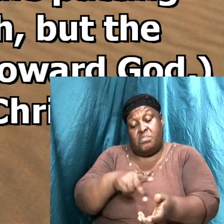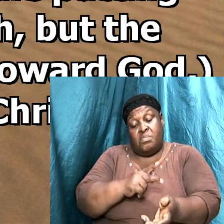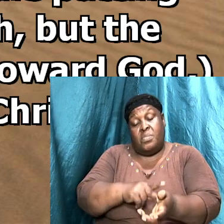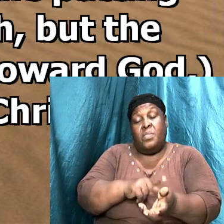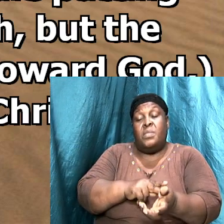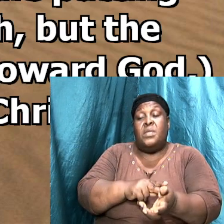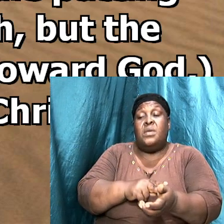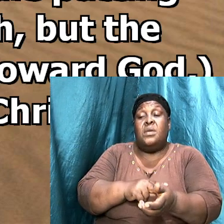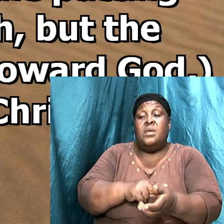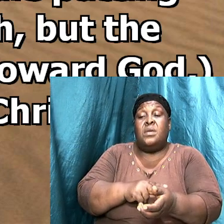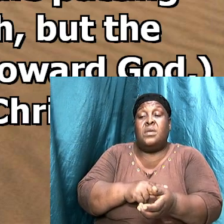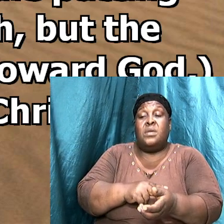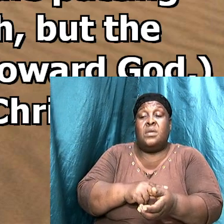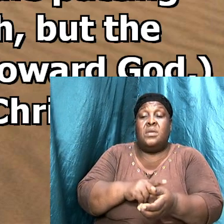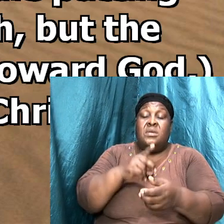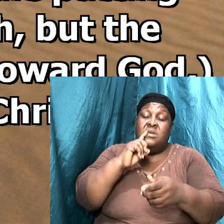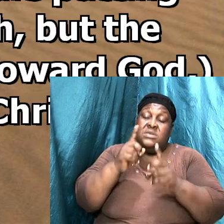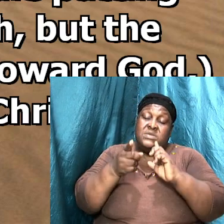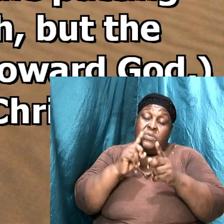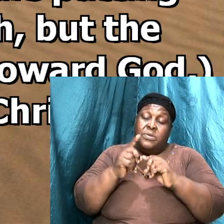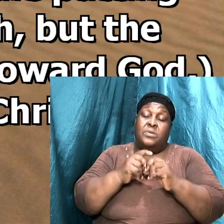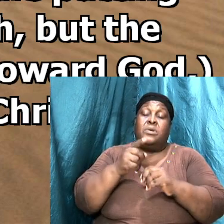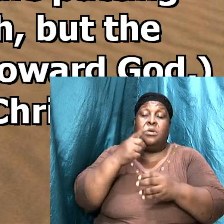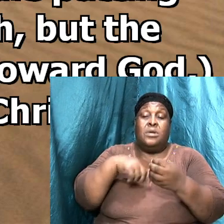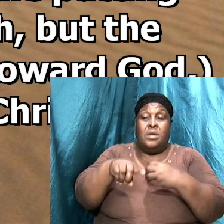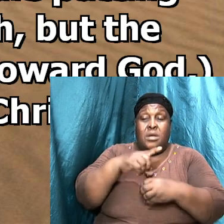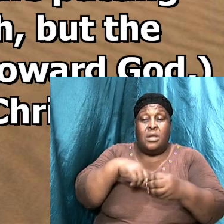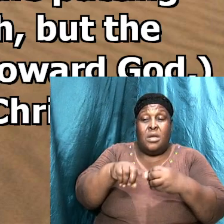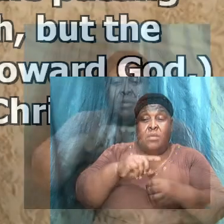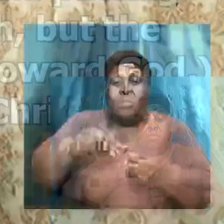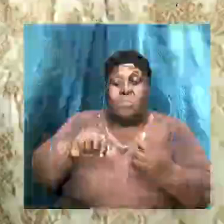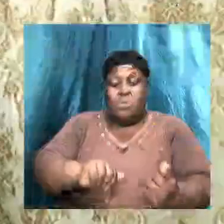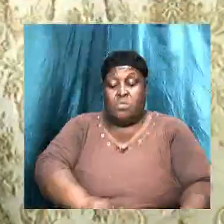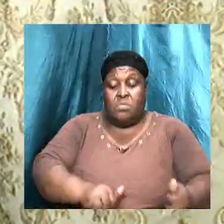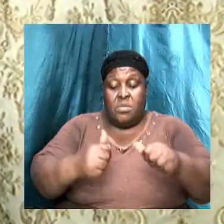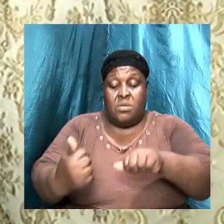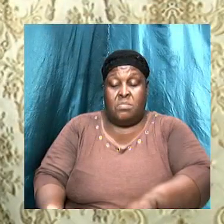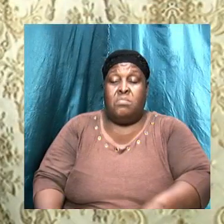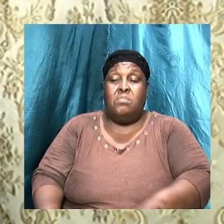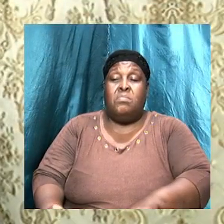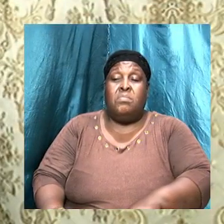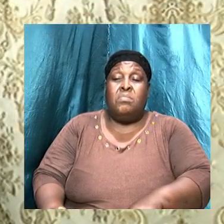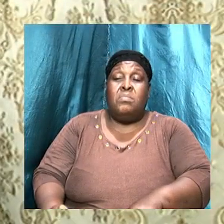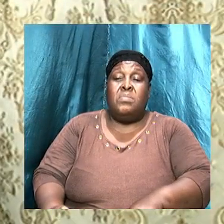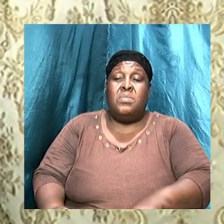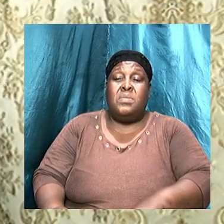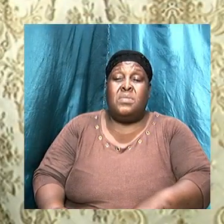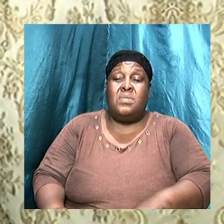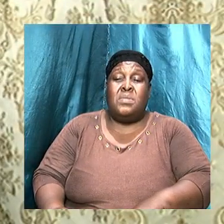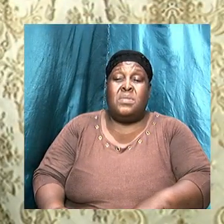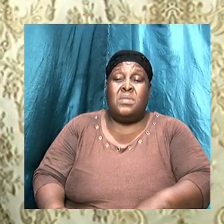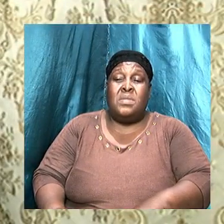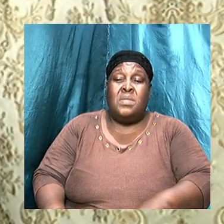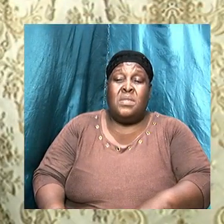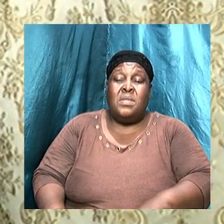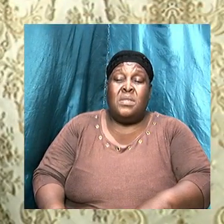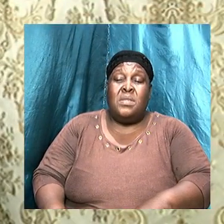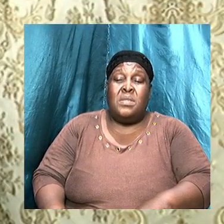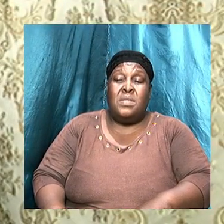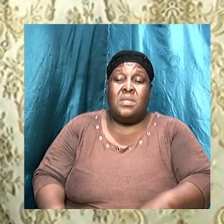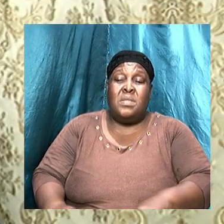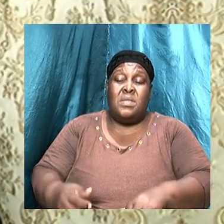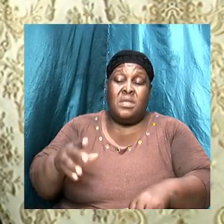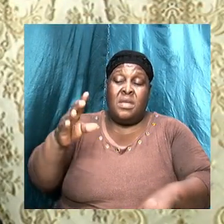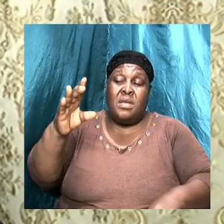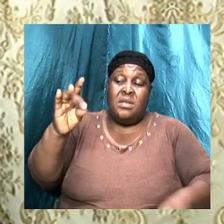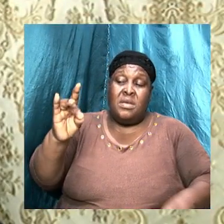what he did now was that he mentioned that baptism was a like figure. And eight were